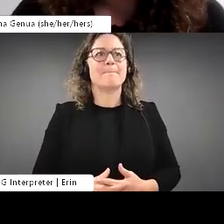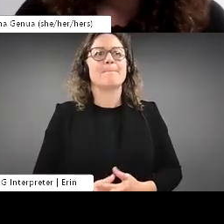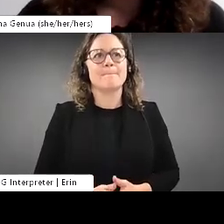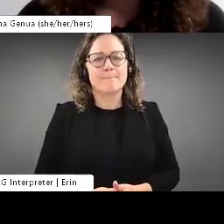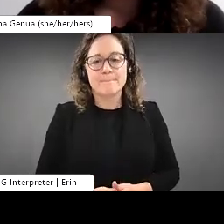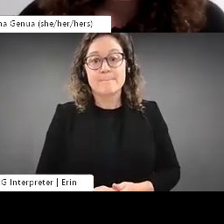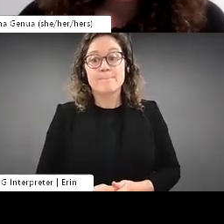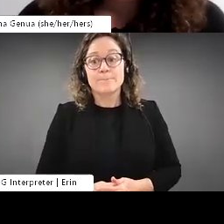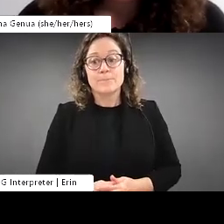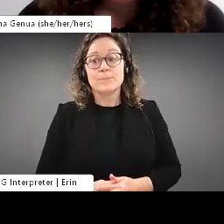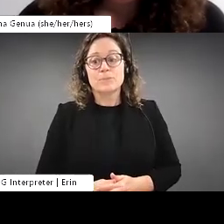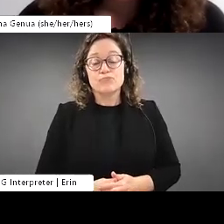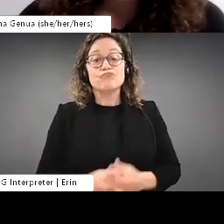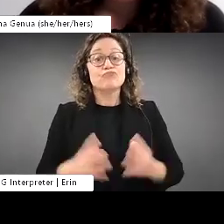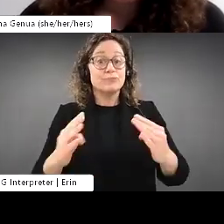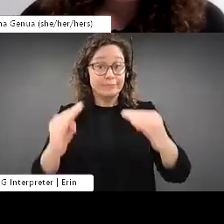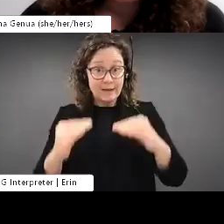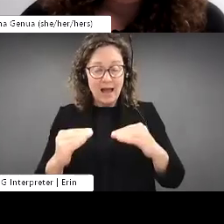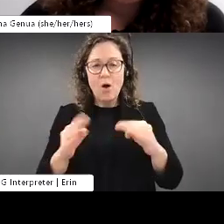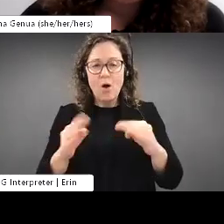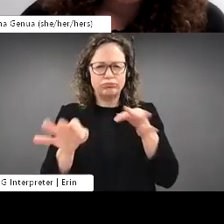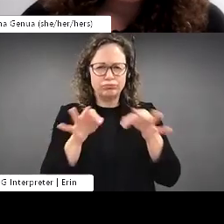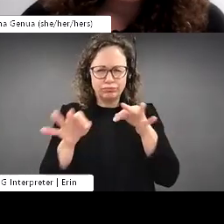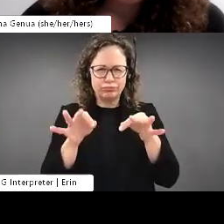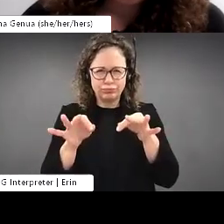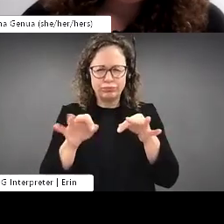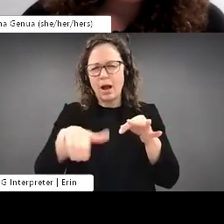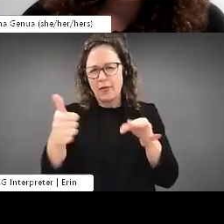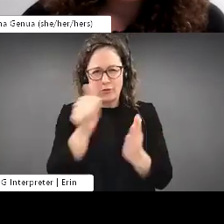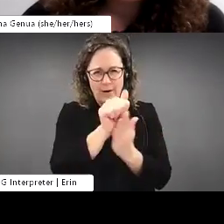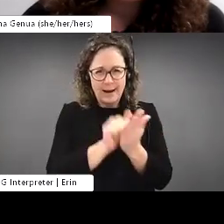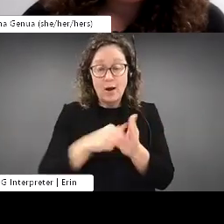So, talking about low cost bank accounts,